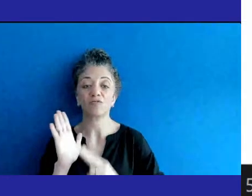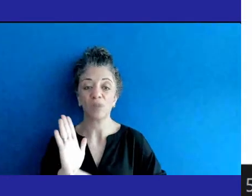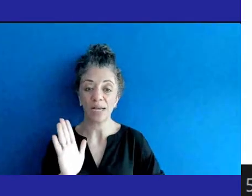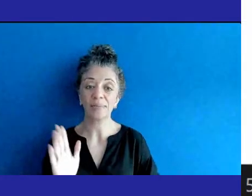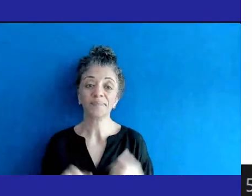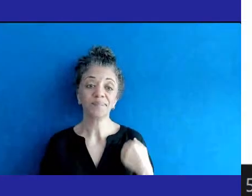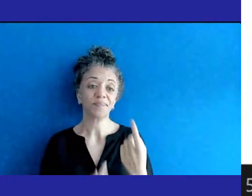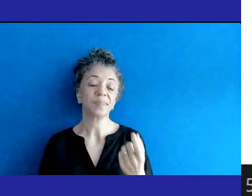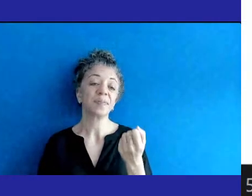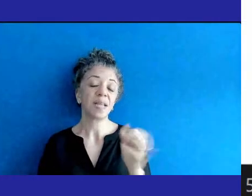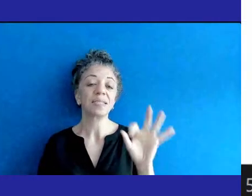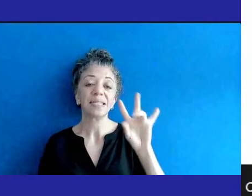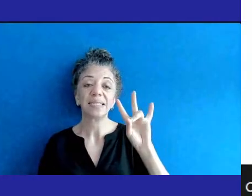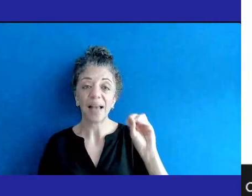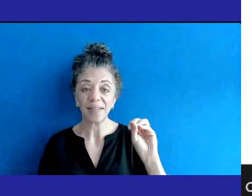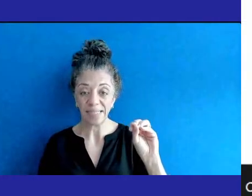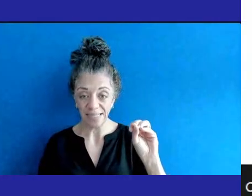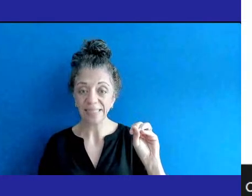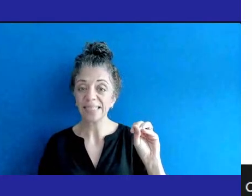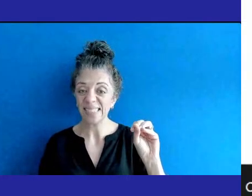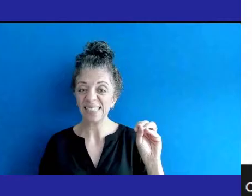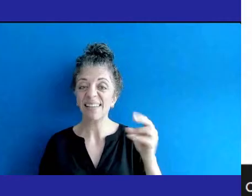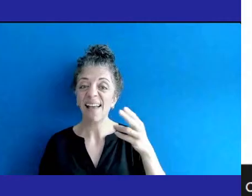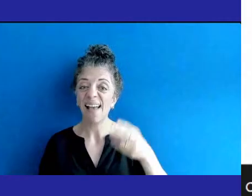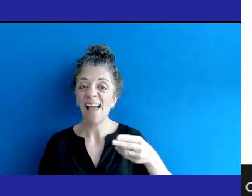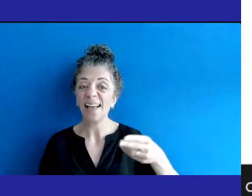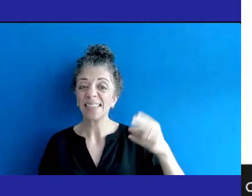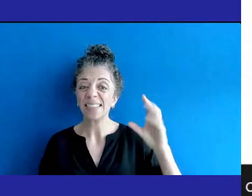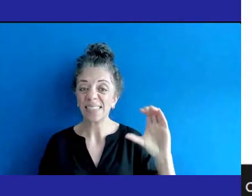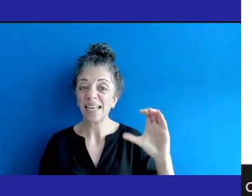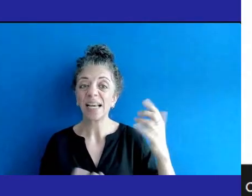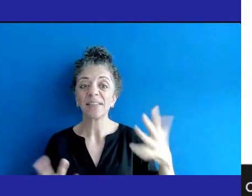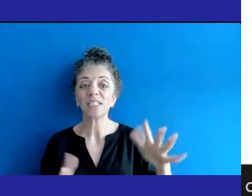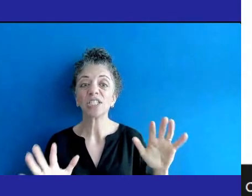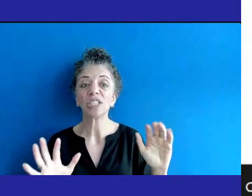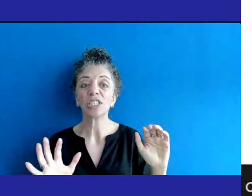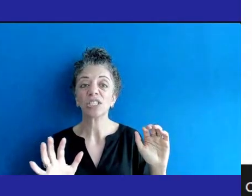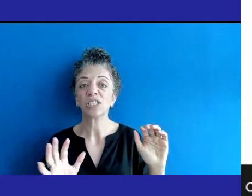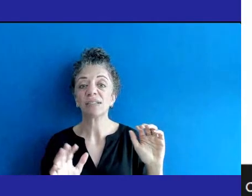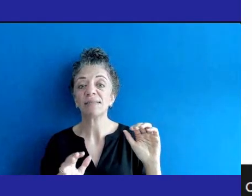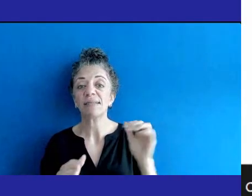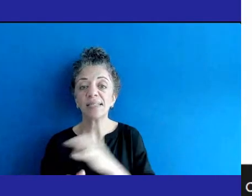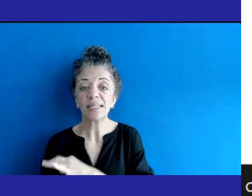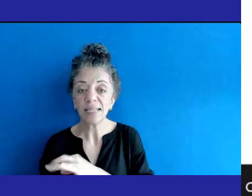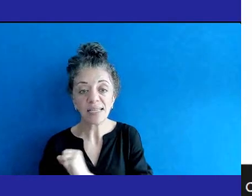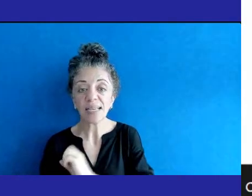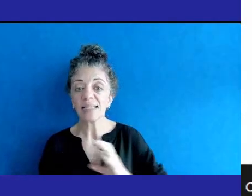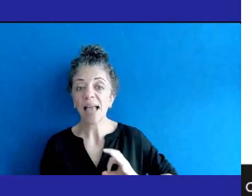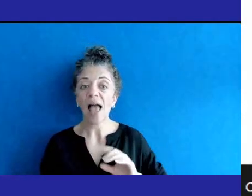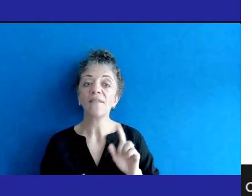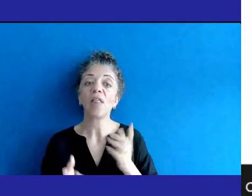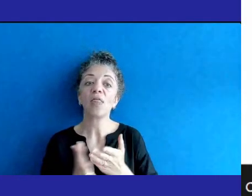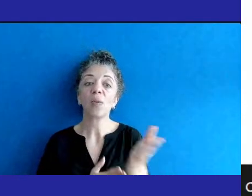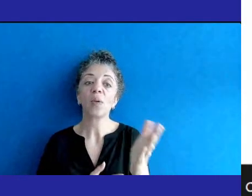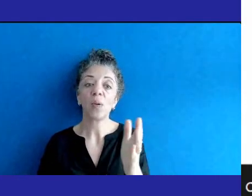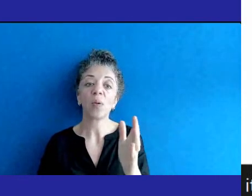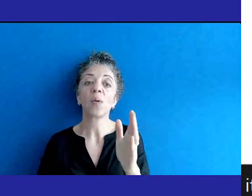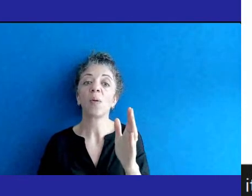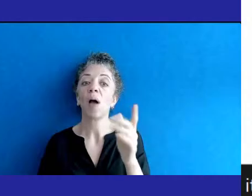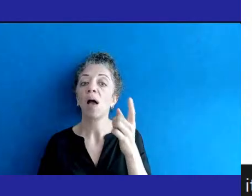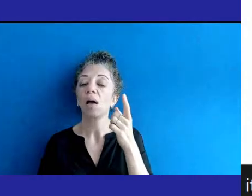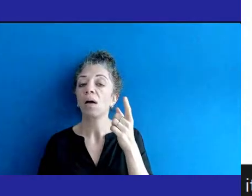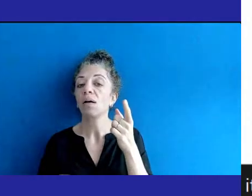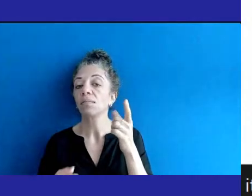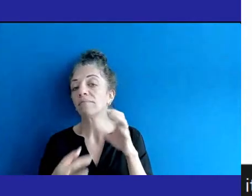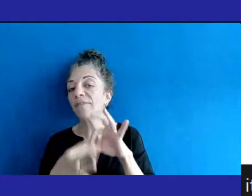has done its physician staffing through strategic affiliation agreements. We have those agreements currently with NYU,